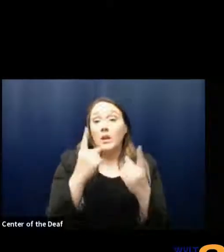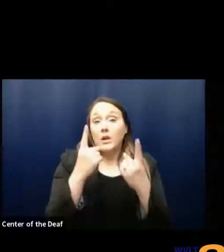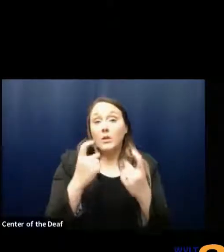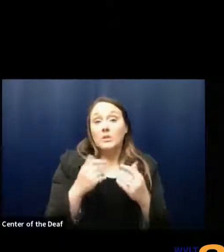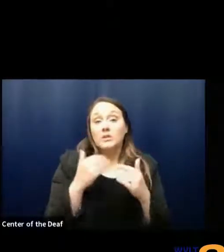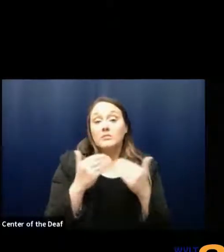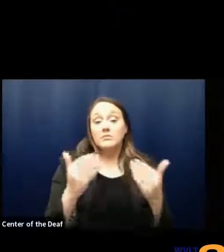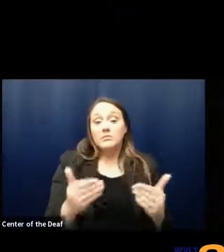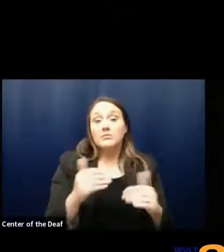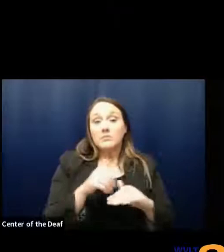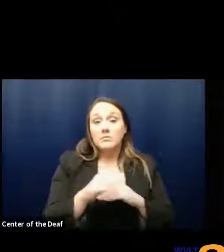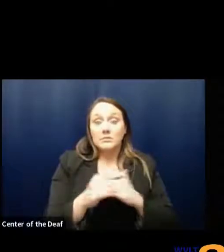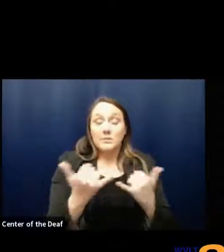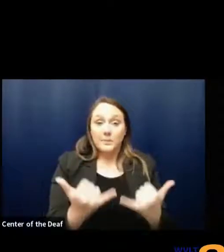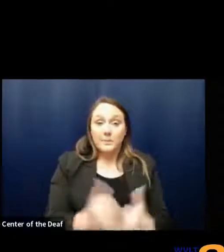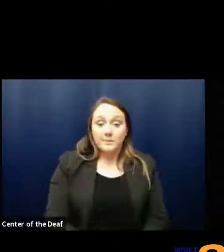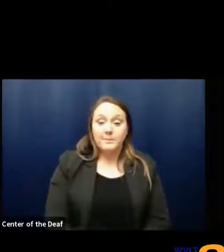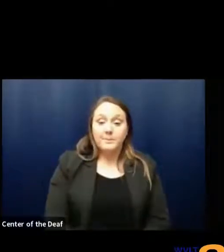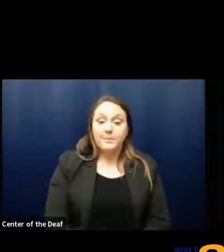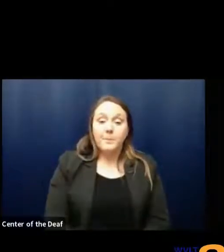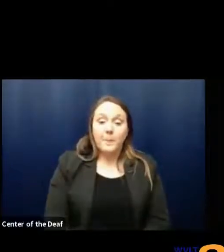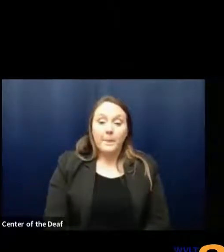them now.